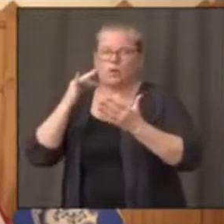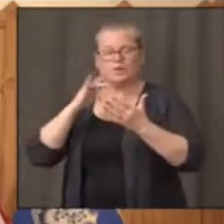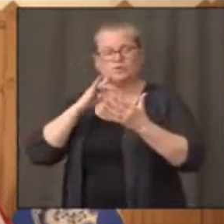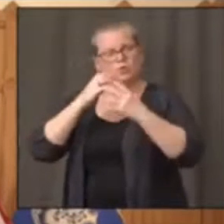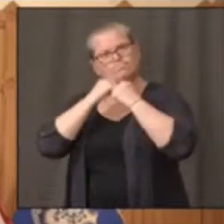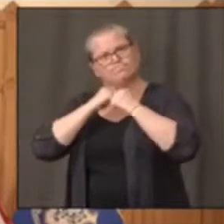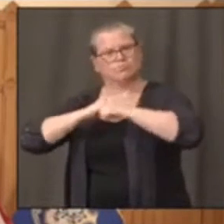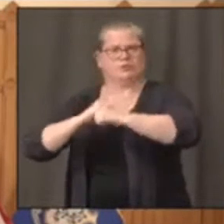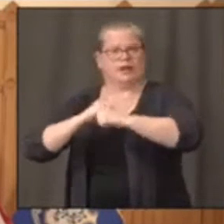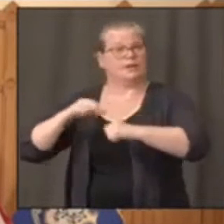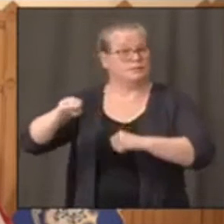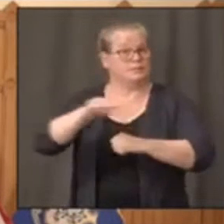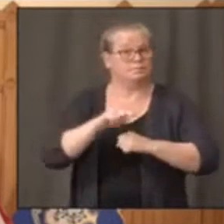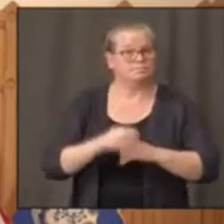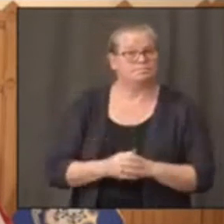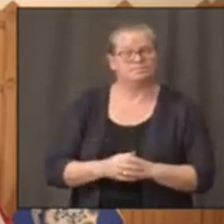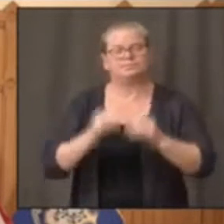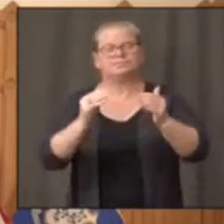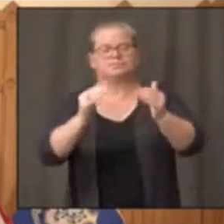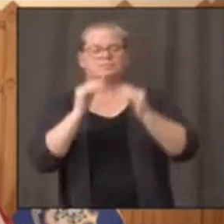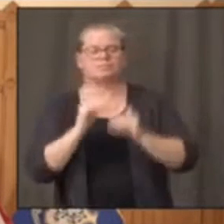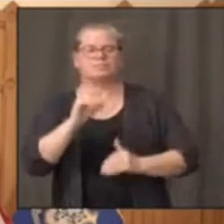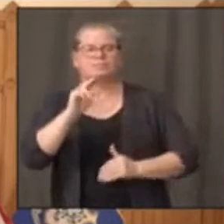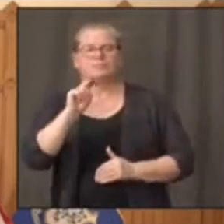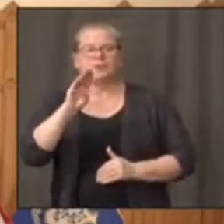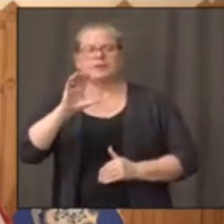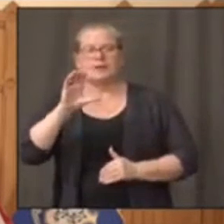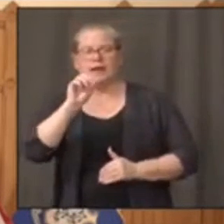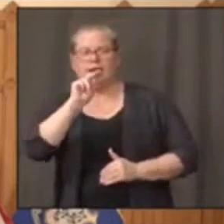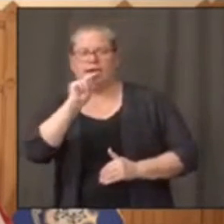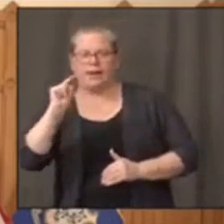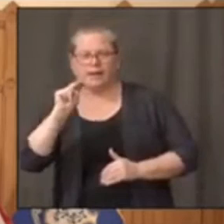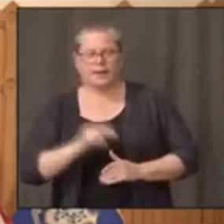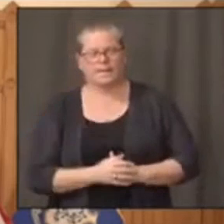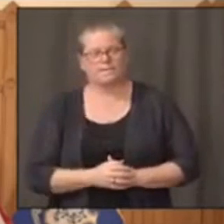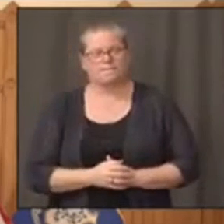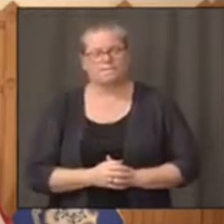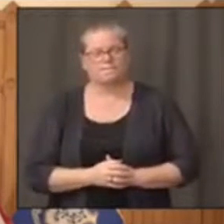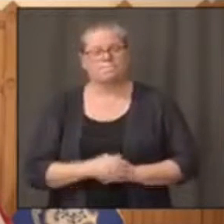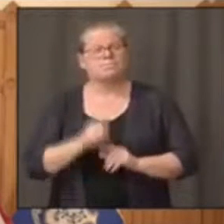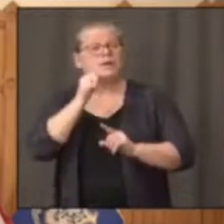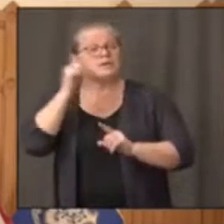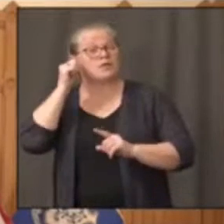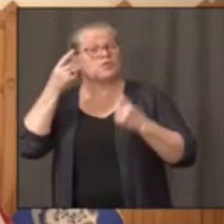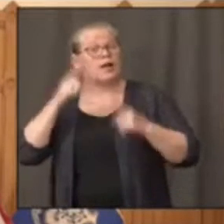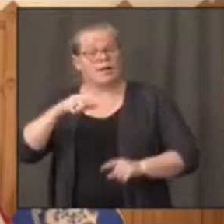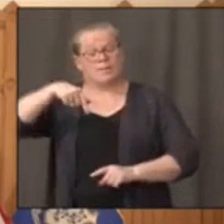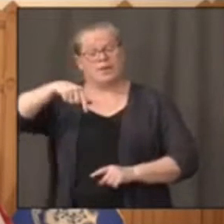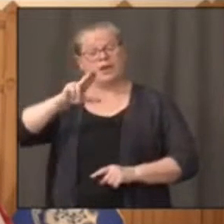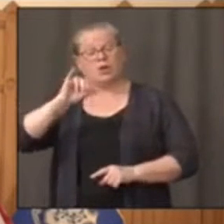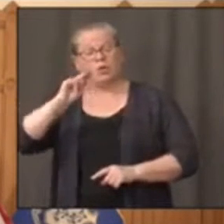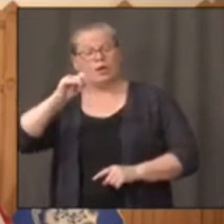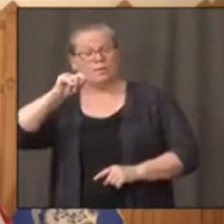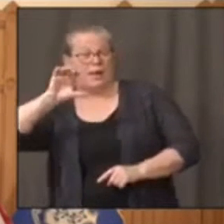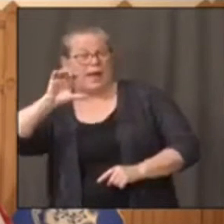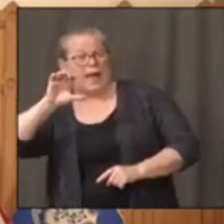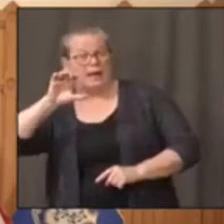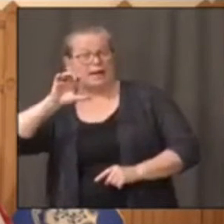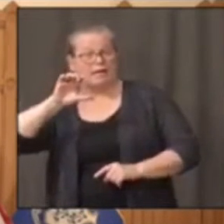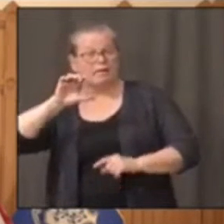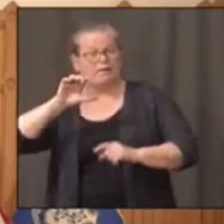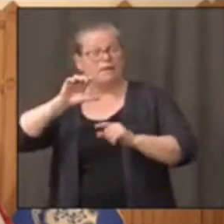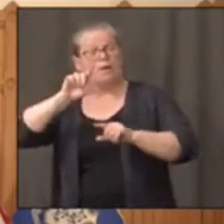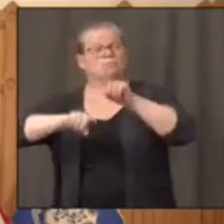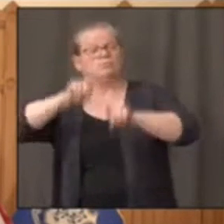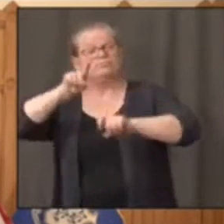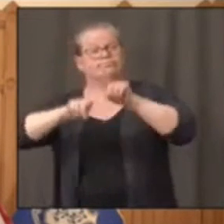Hi, Governor. Matt Austin with NBC Connecticut. A new poll out of Quinnipiac just yesterday found that about 60%,